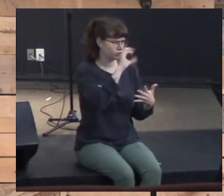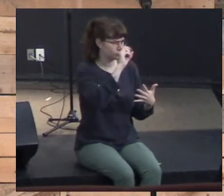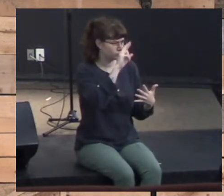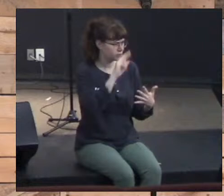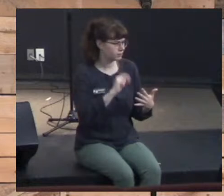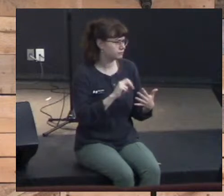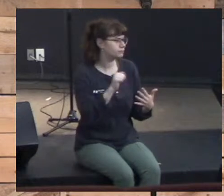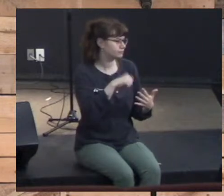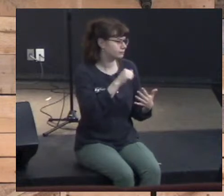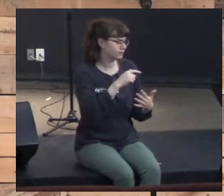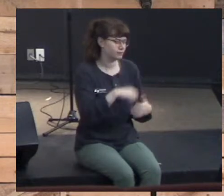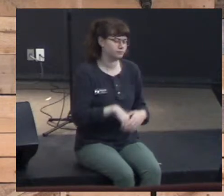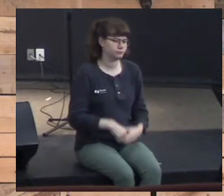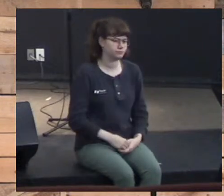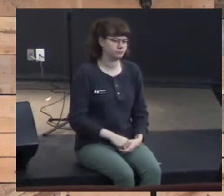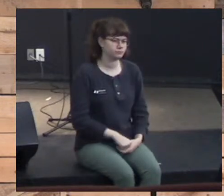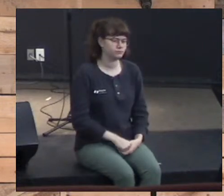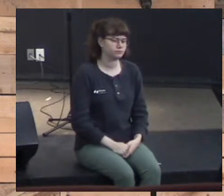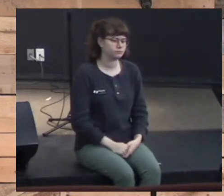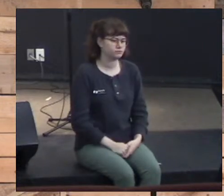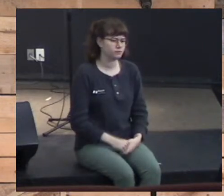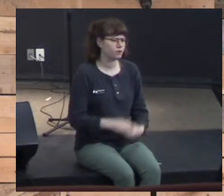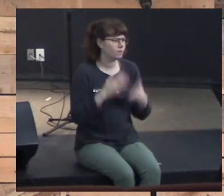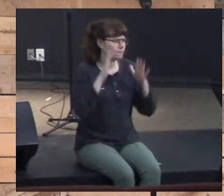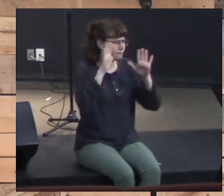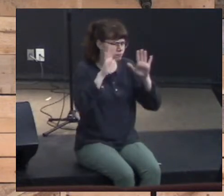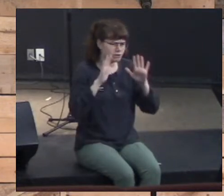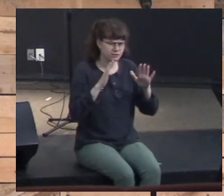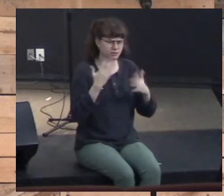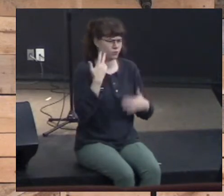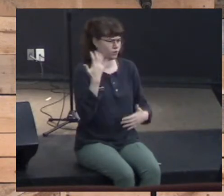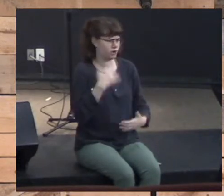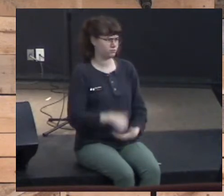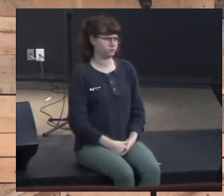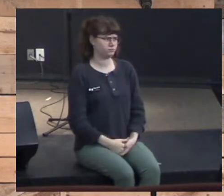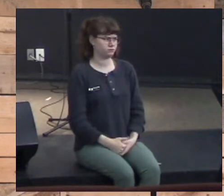stuff. And it was just amazing.